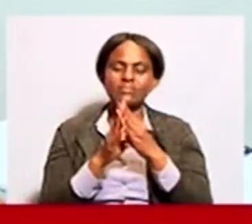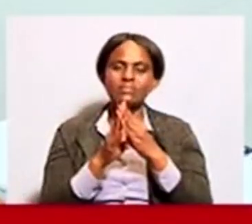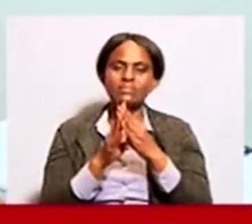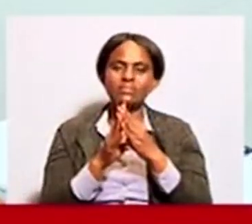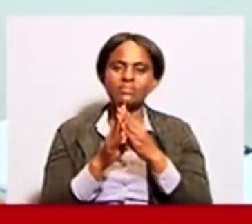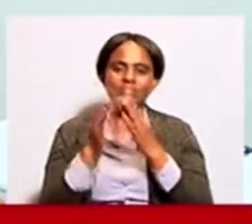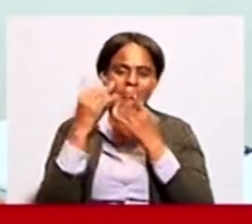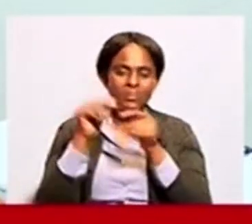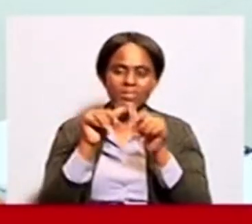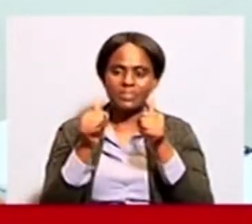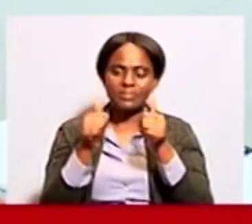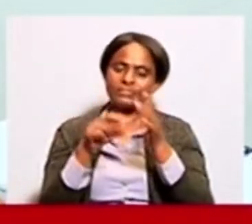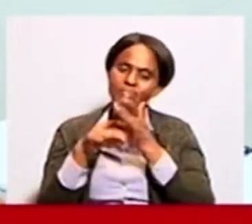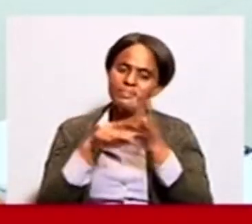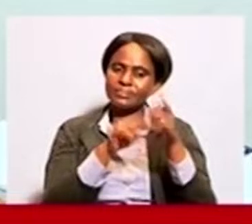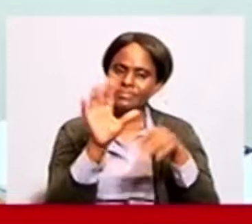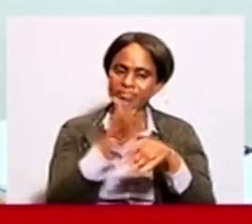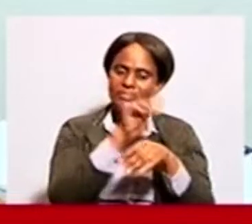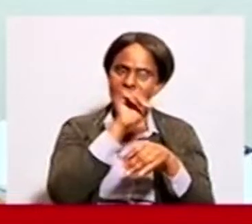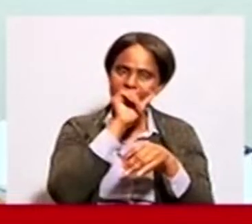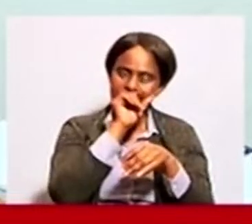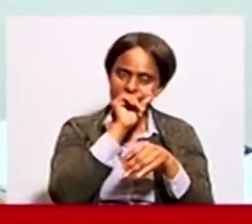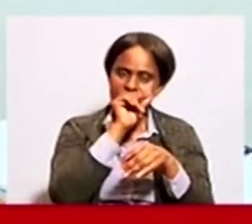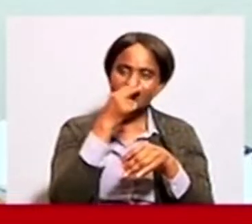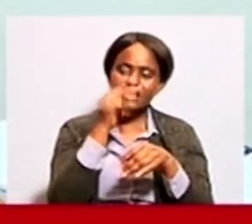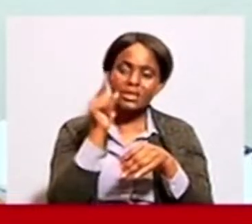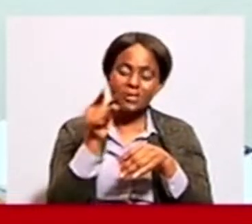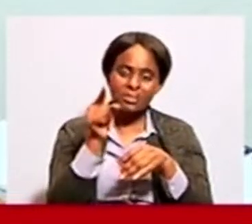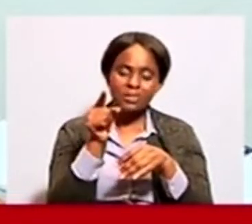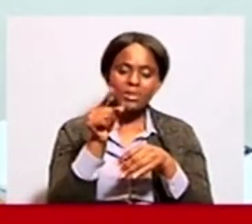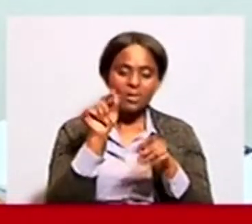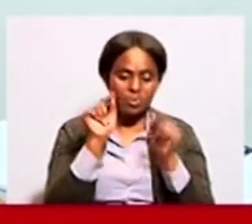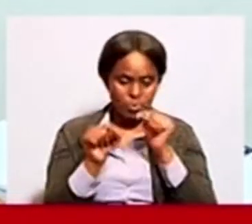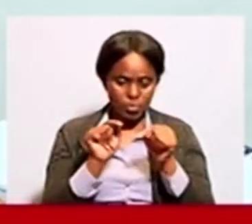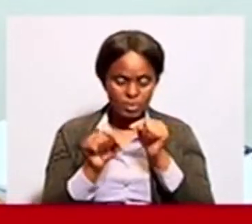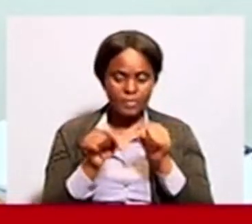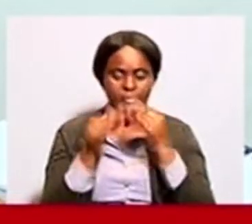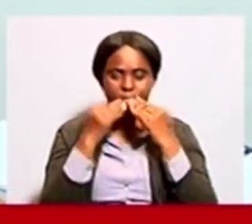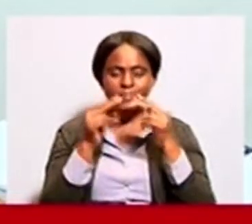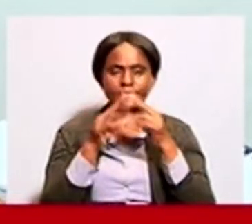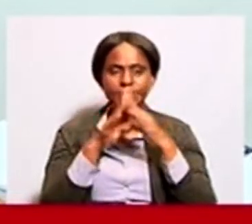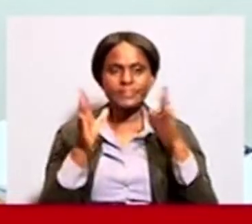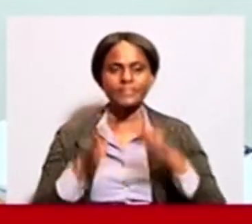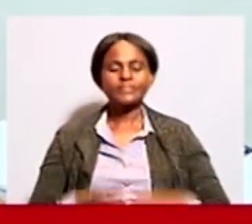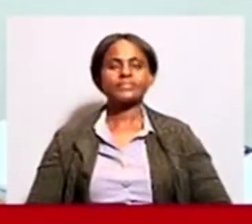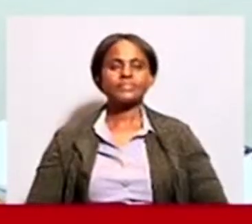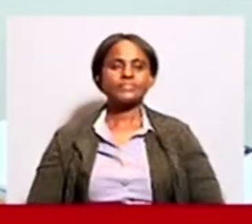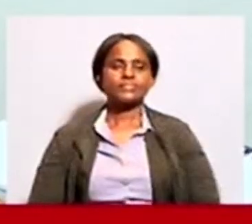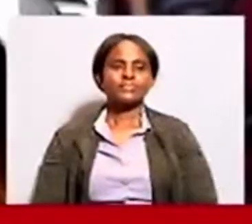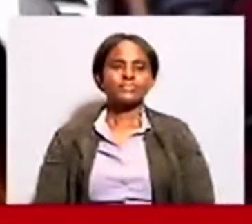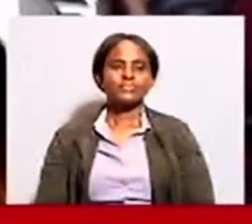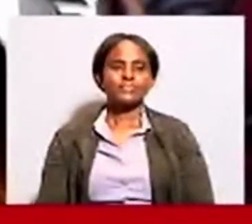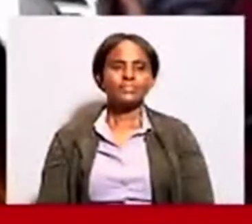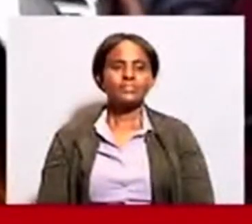and wish you well as you drive back to Livingstone. We'll see you soon. Thank you very much.